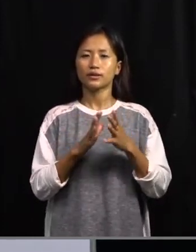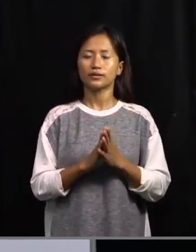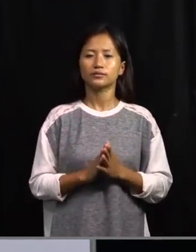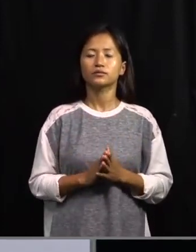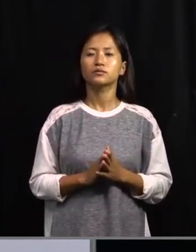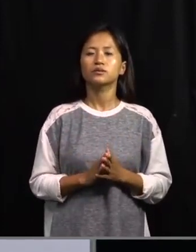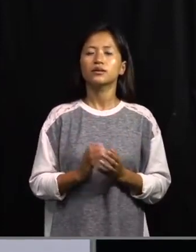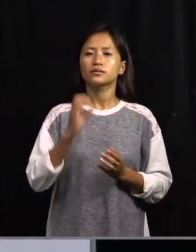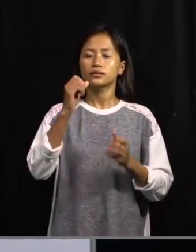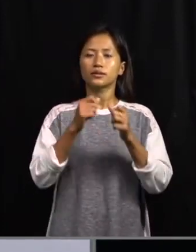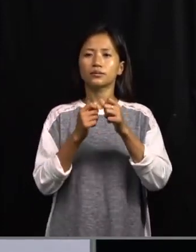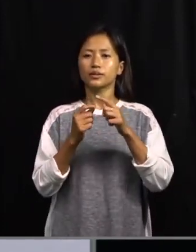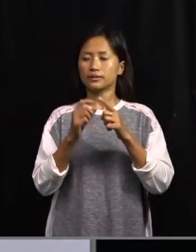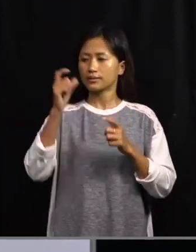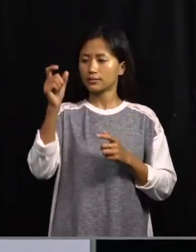very interesting.